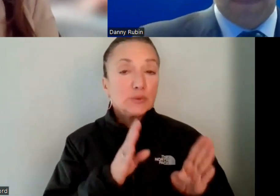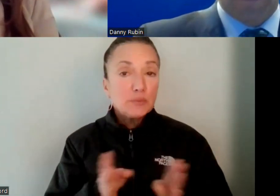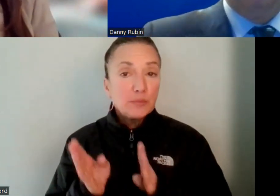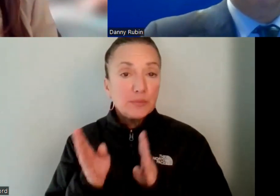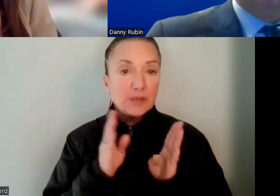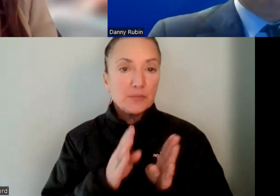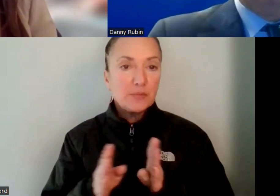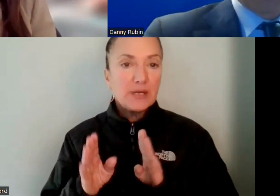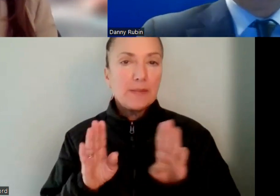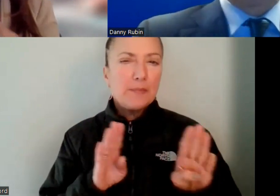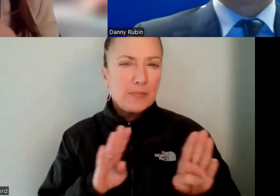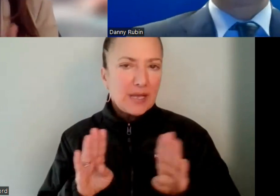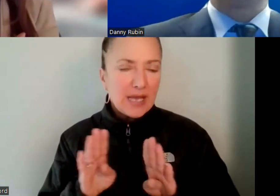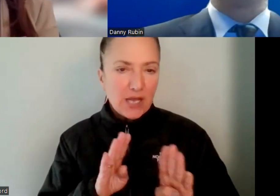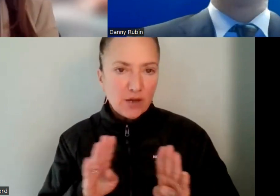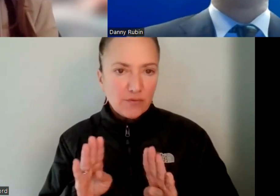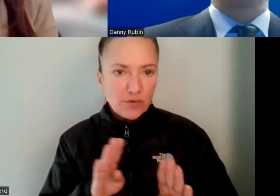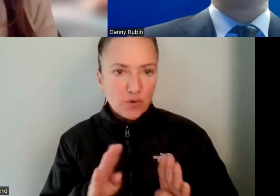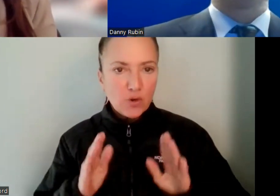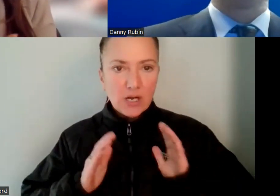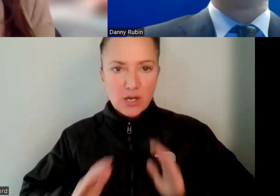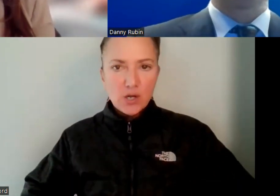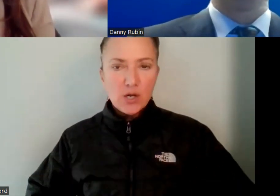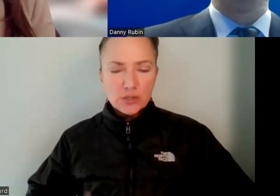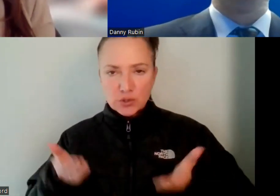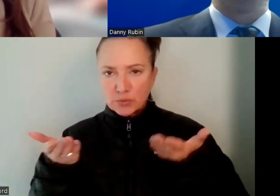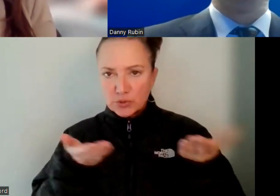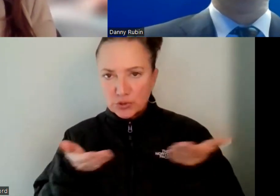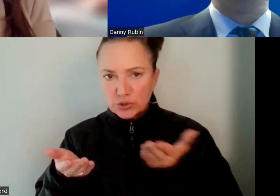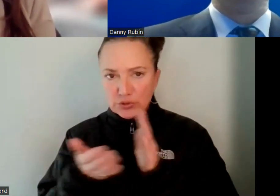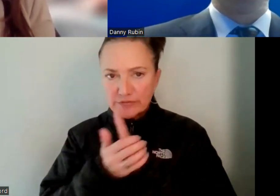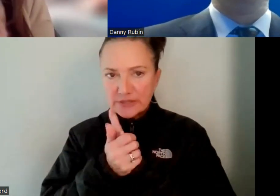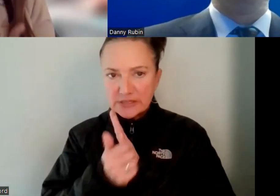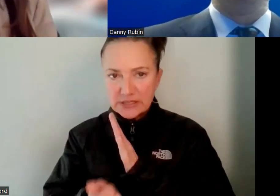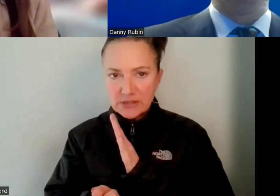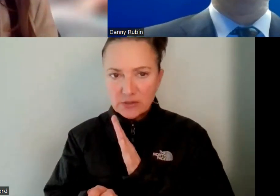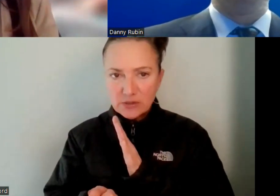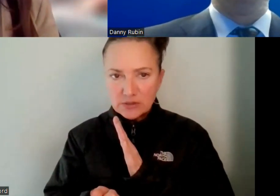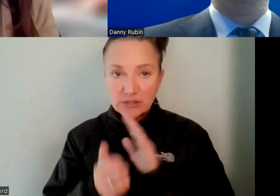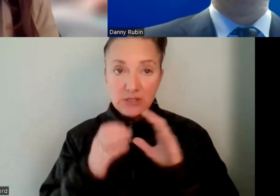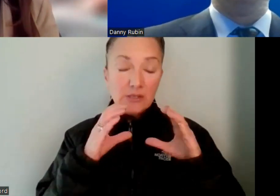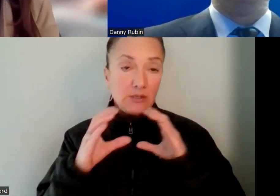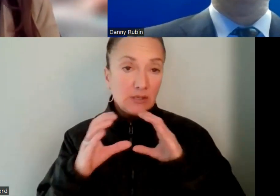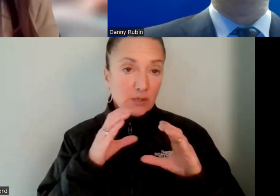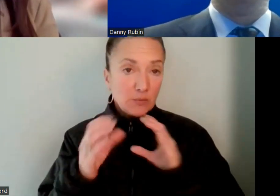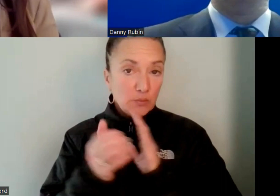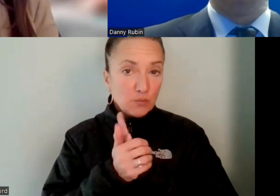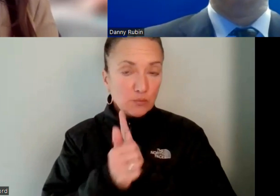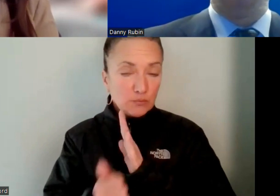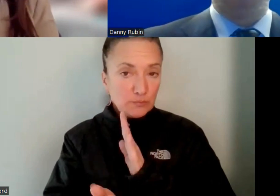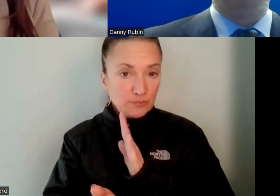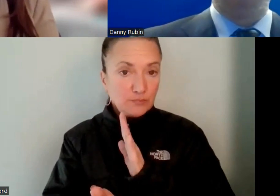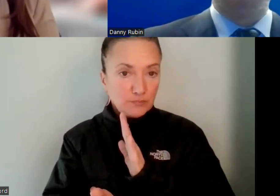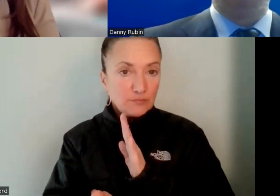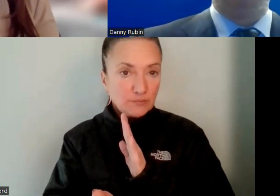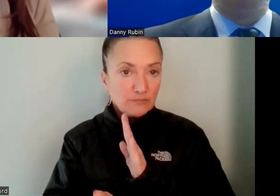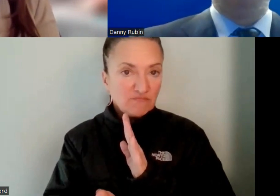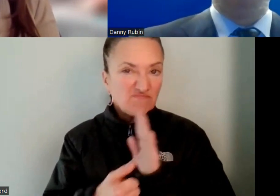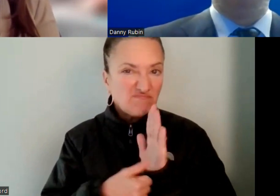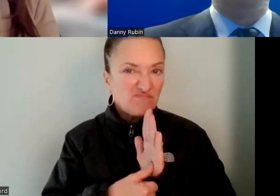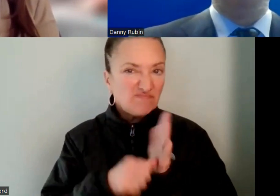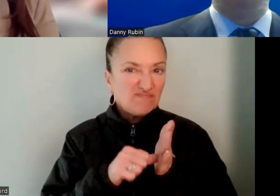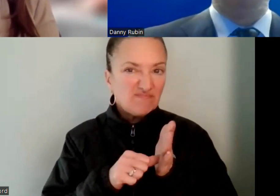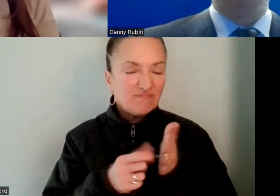for behavioral questions, customer service skills questions, communication skills questions. So